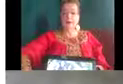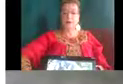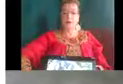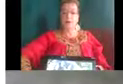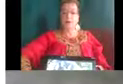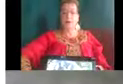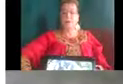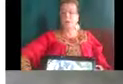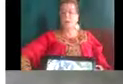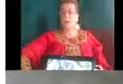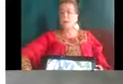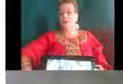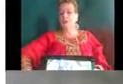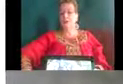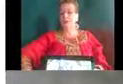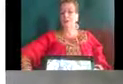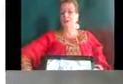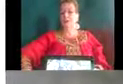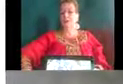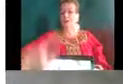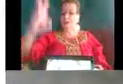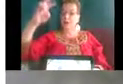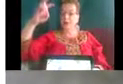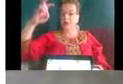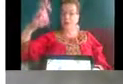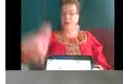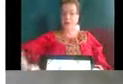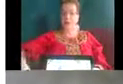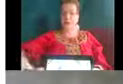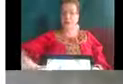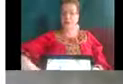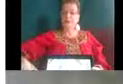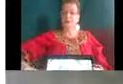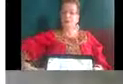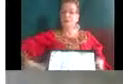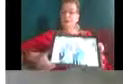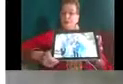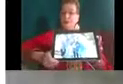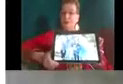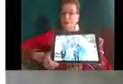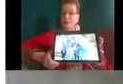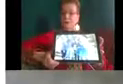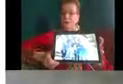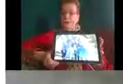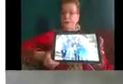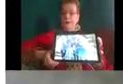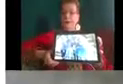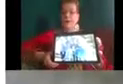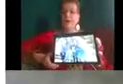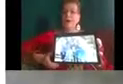upstairs and say my daughter or son was upstairs i can call them in between these two smart speakers